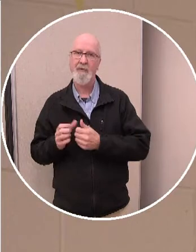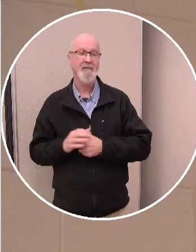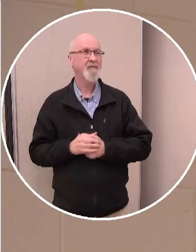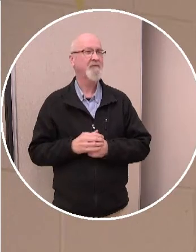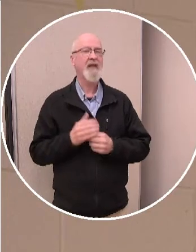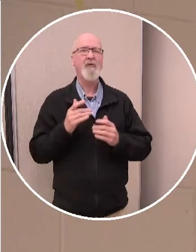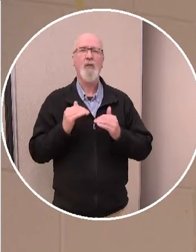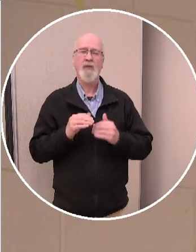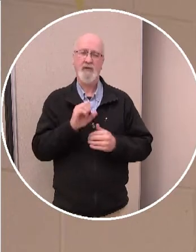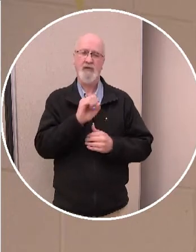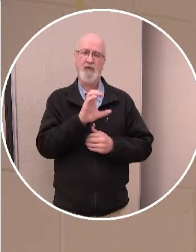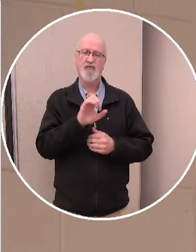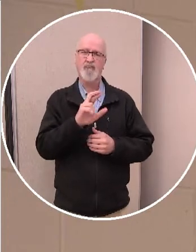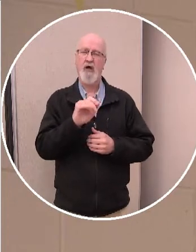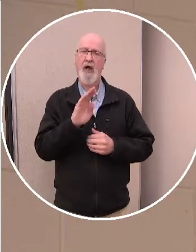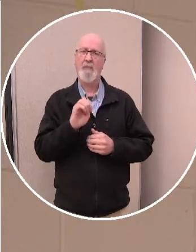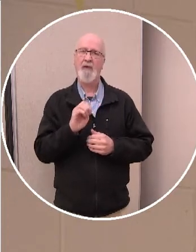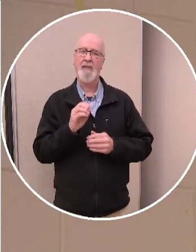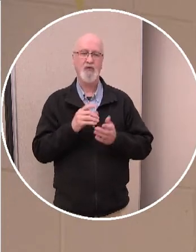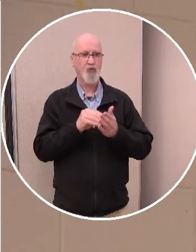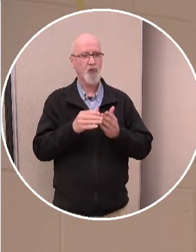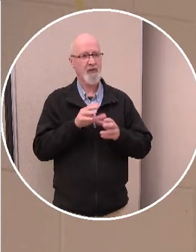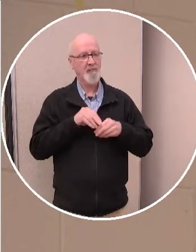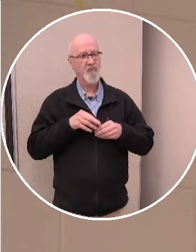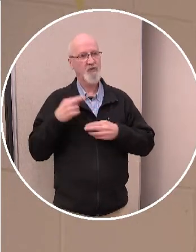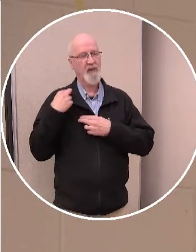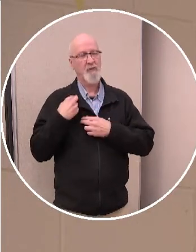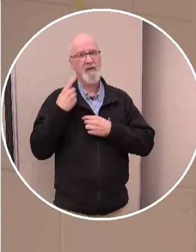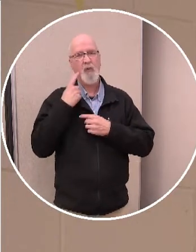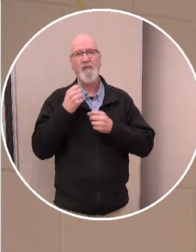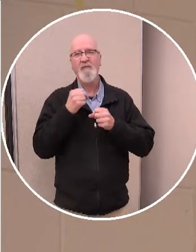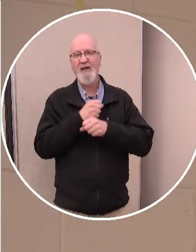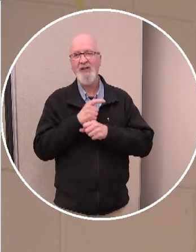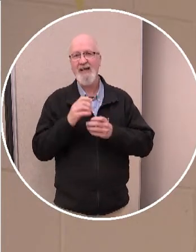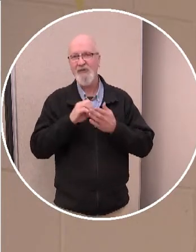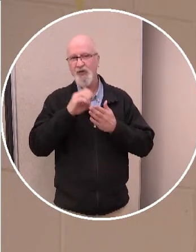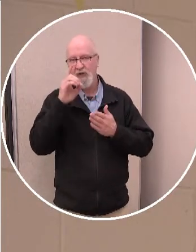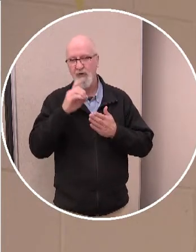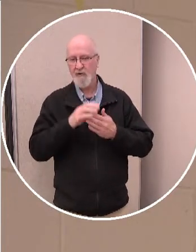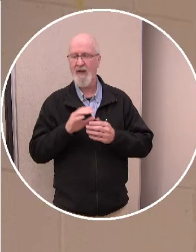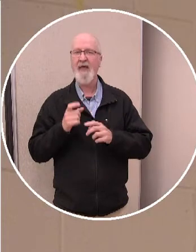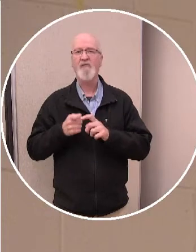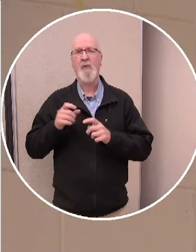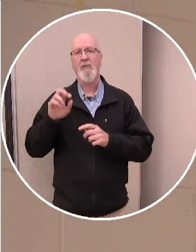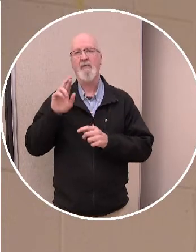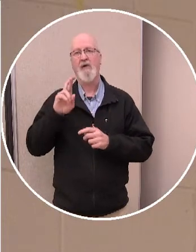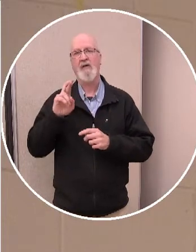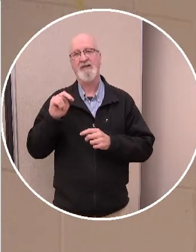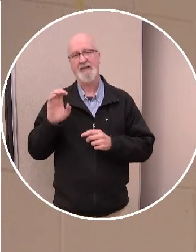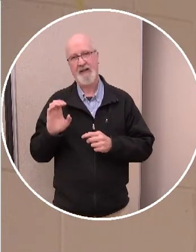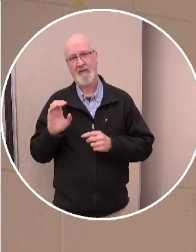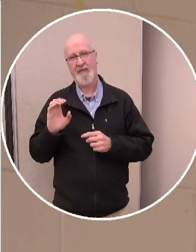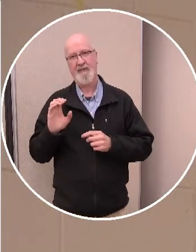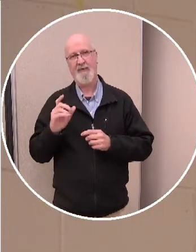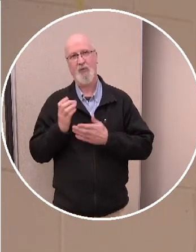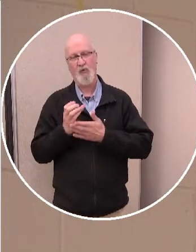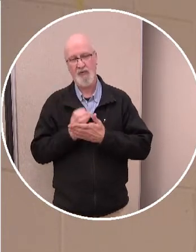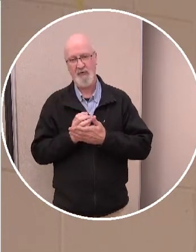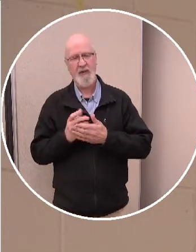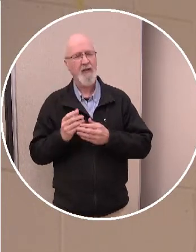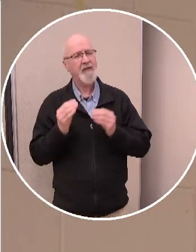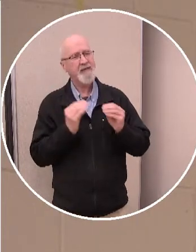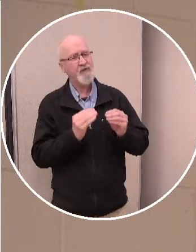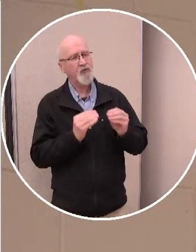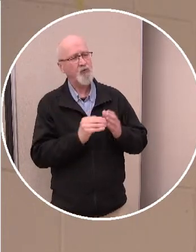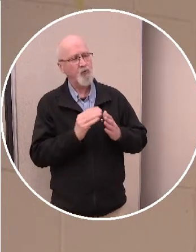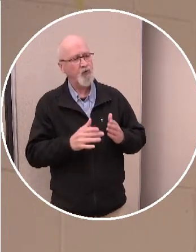Students Taking Responsibility in Violence Education. This is a program offered by the Royal Newfoundland Constabulary to empower students to take